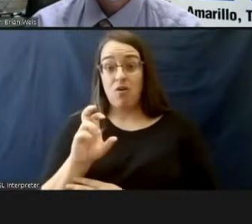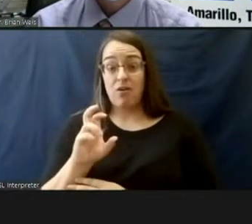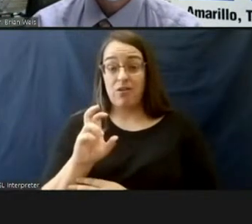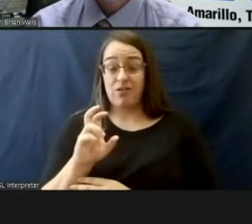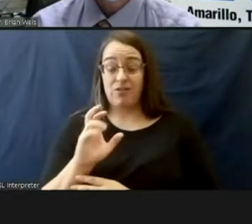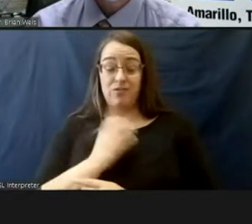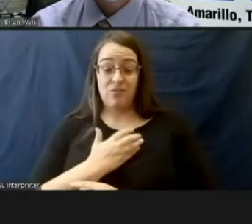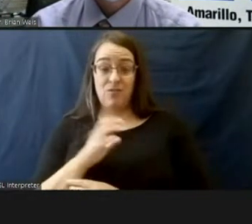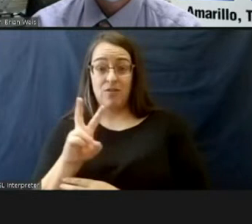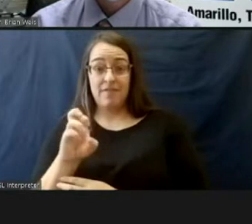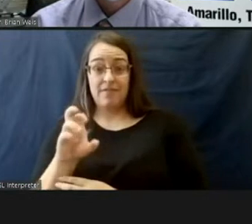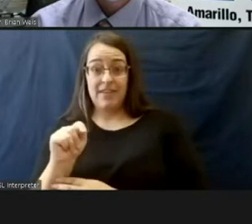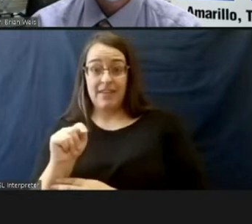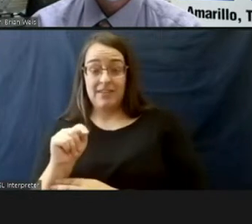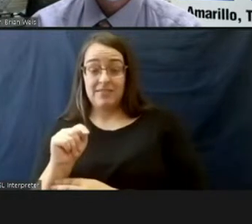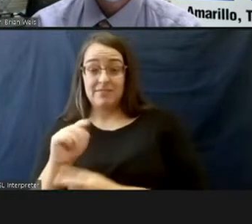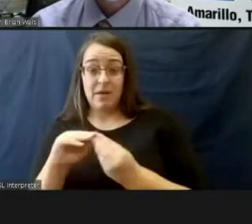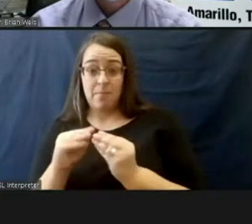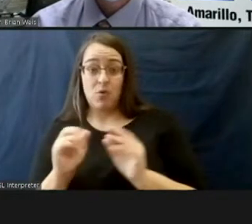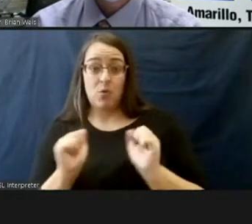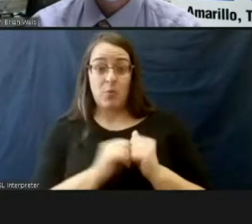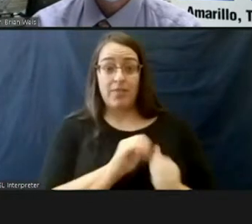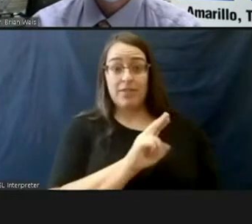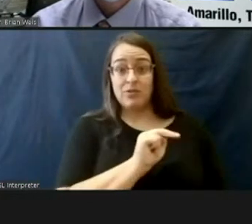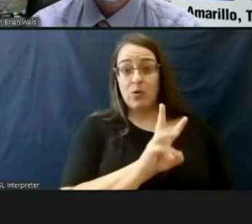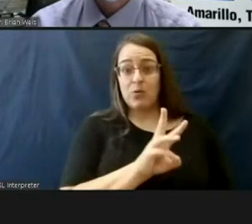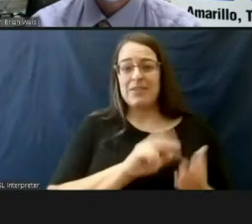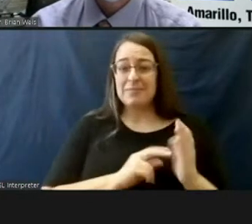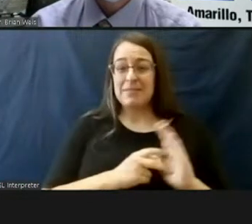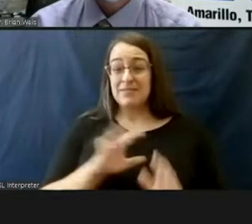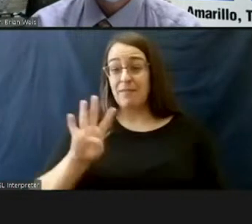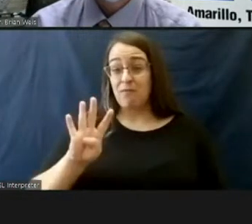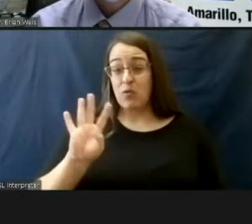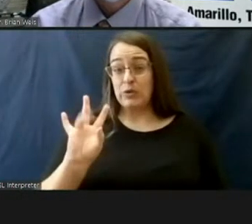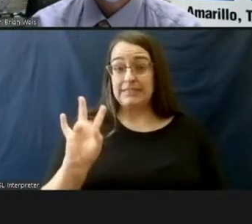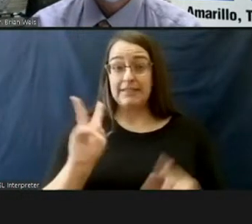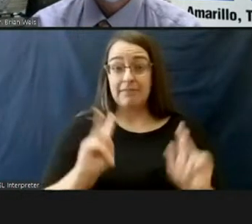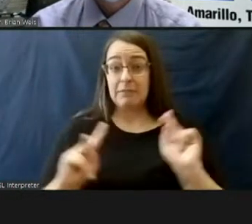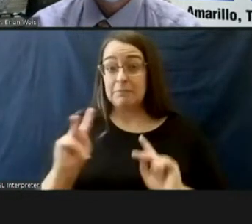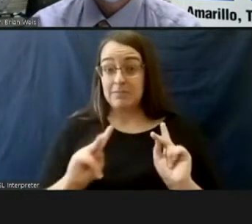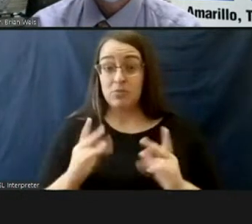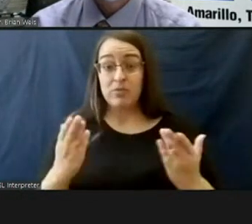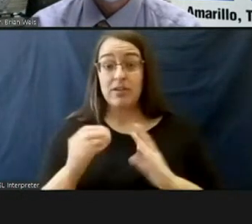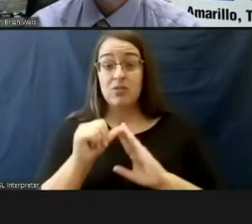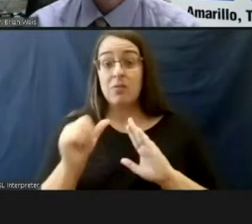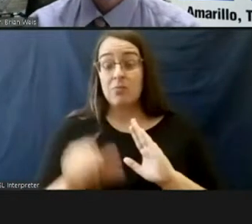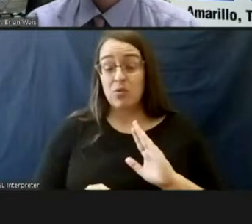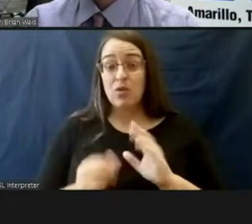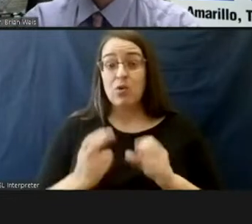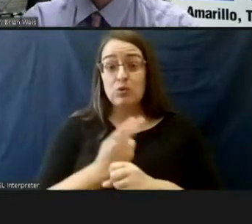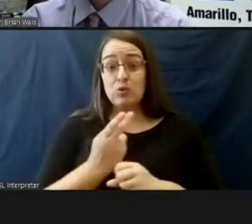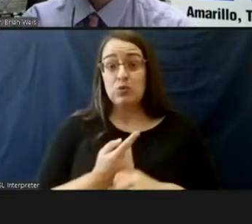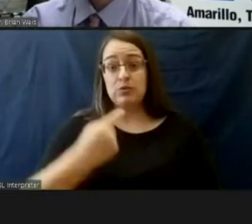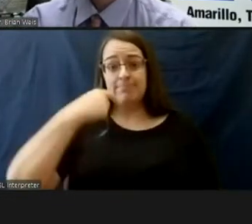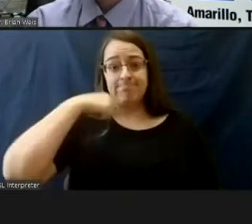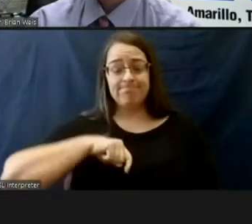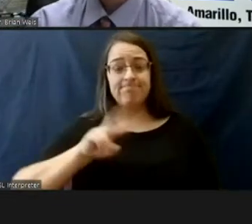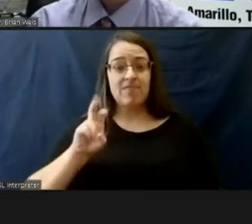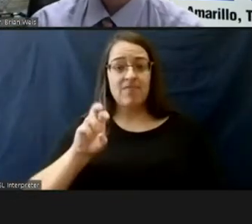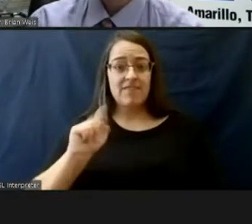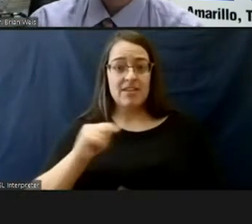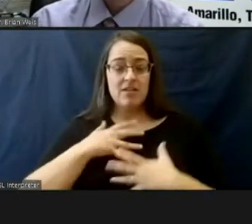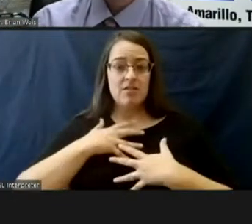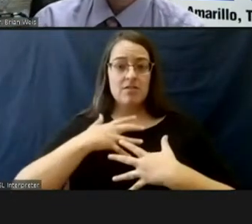at Northwest, that's 47 patients in our community that are on the ventilator because of COVID-19. And I'm sure